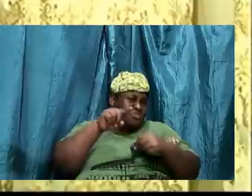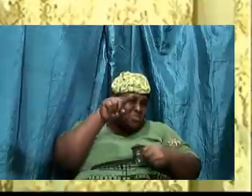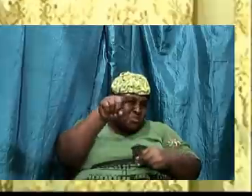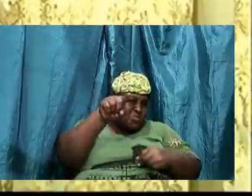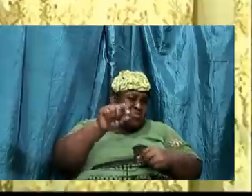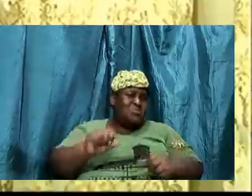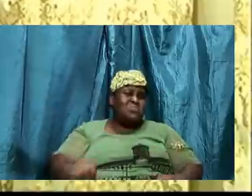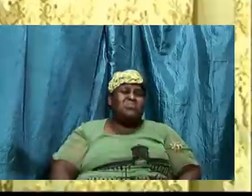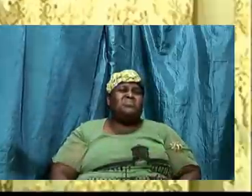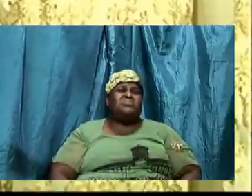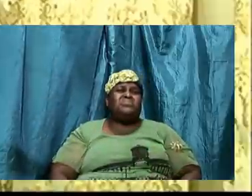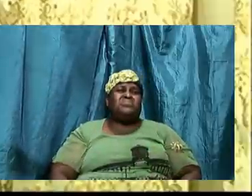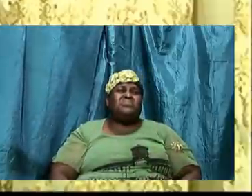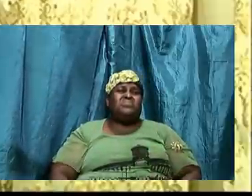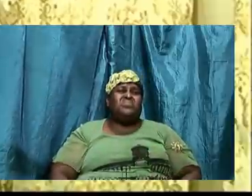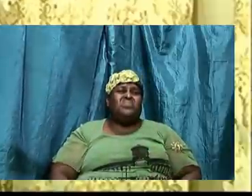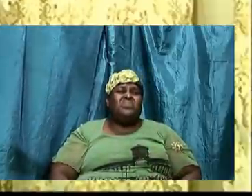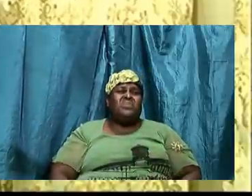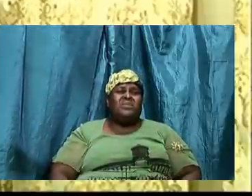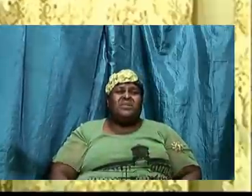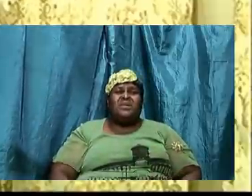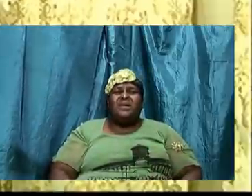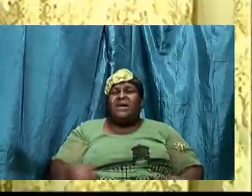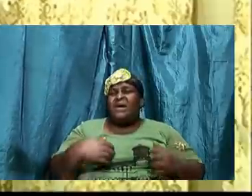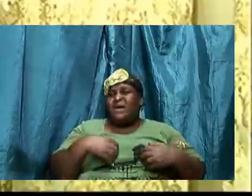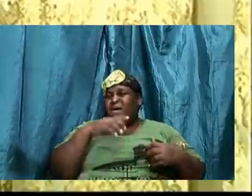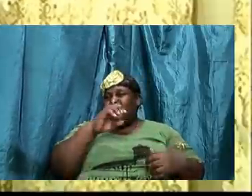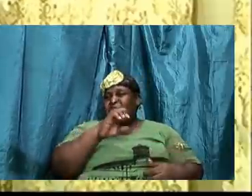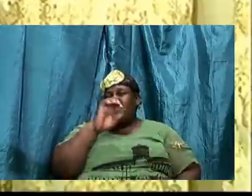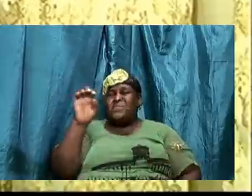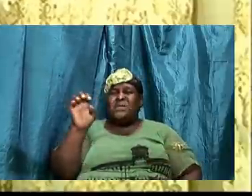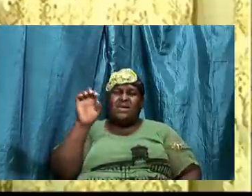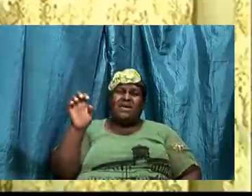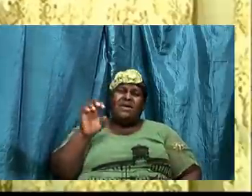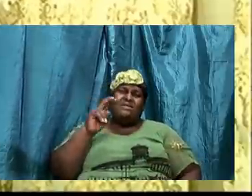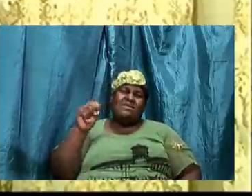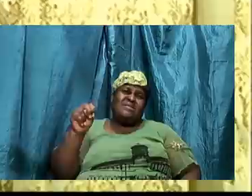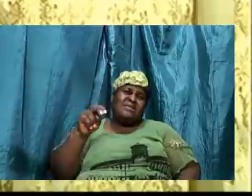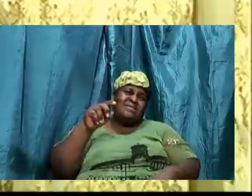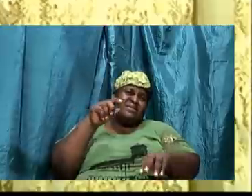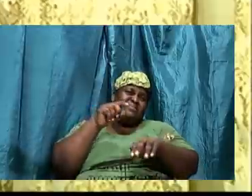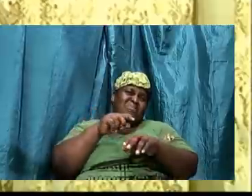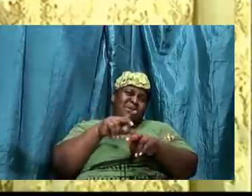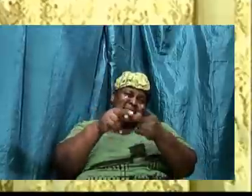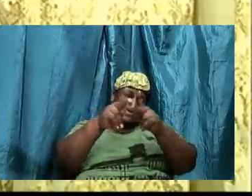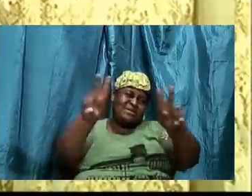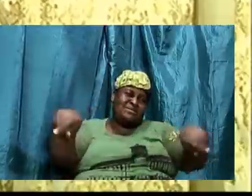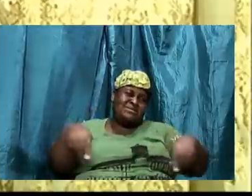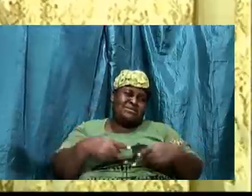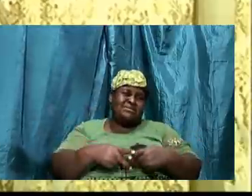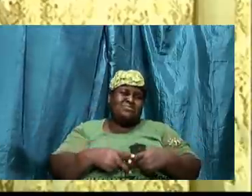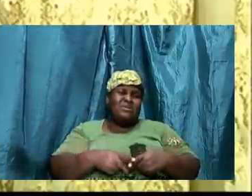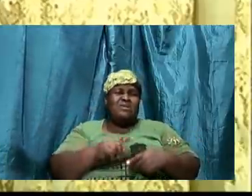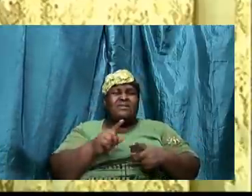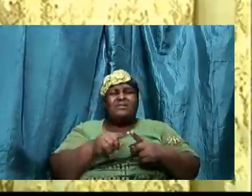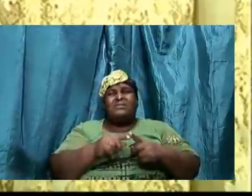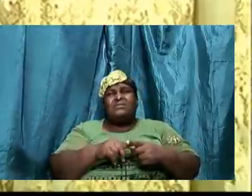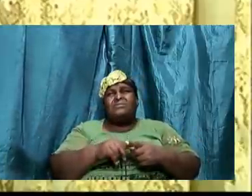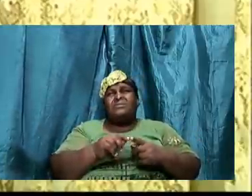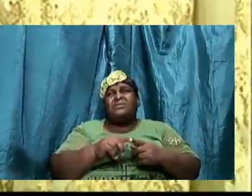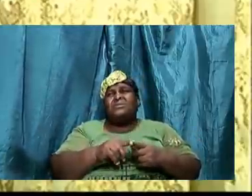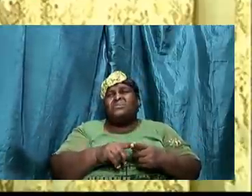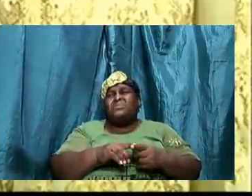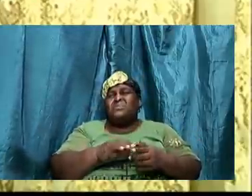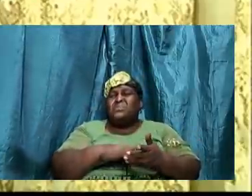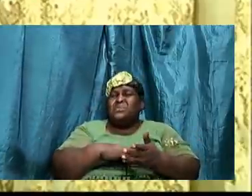Have you ever been at that point where you just feel a little bit weak and feel far from God and you know that your life is not